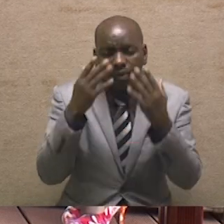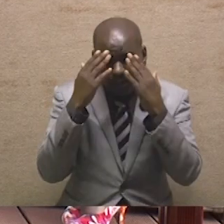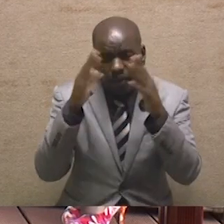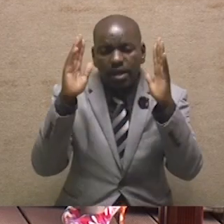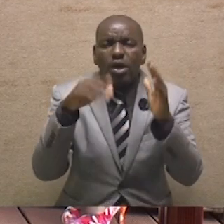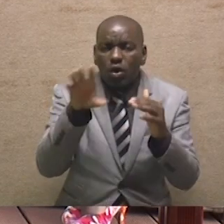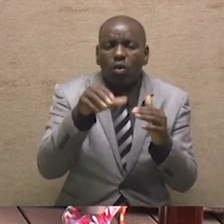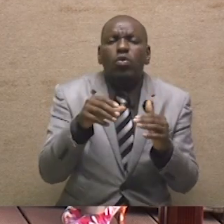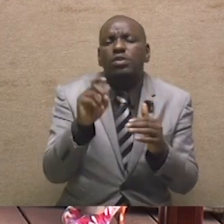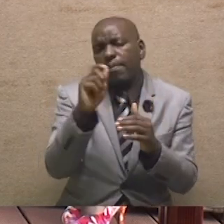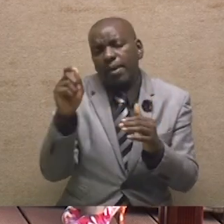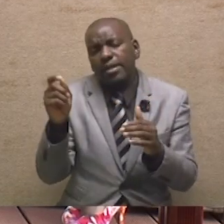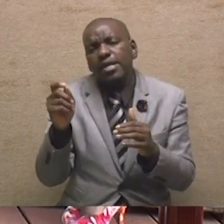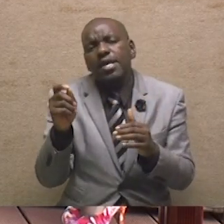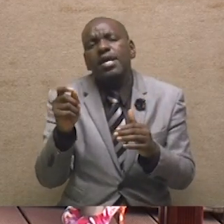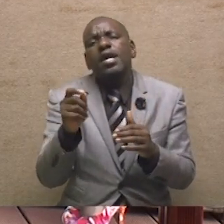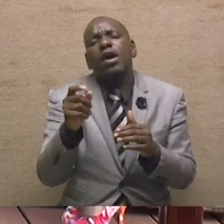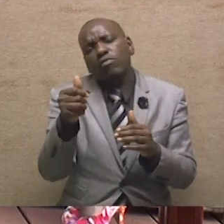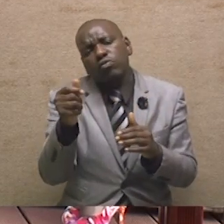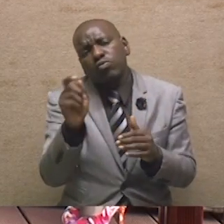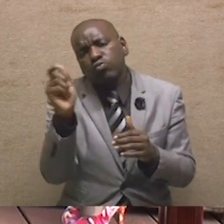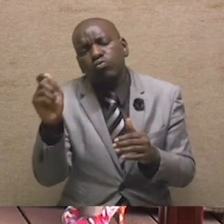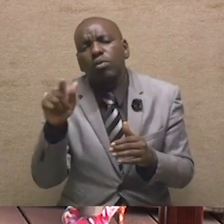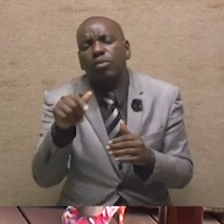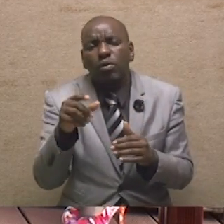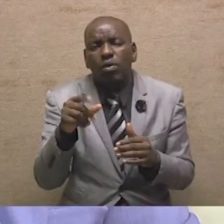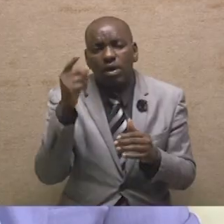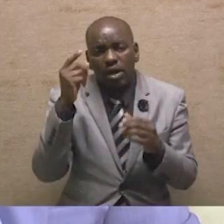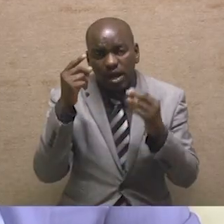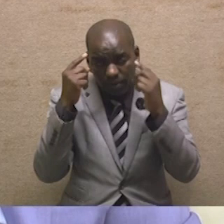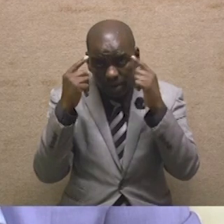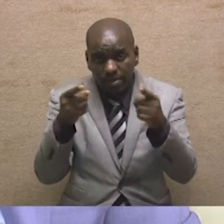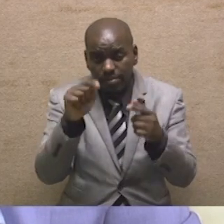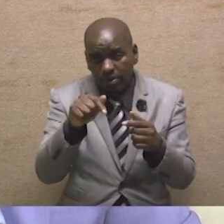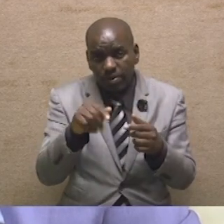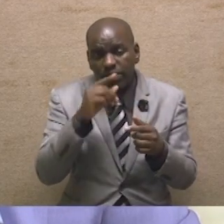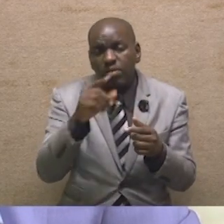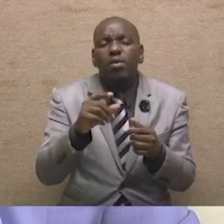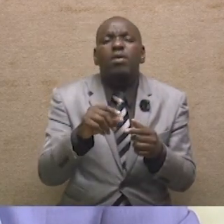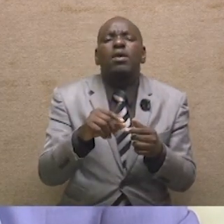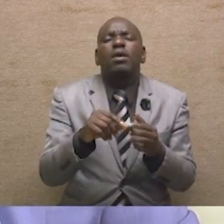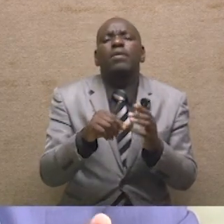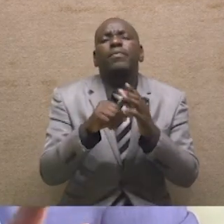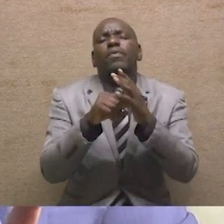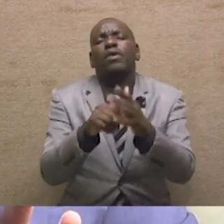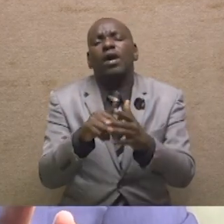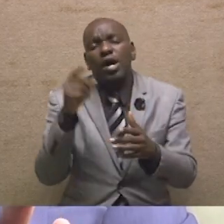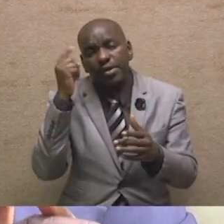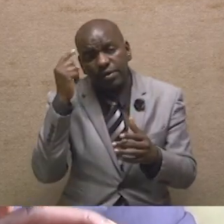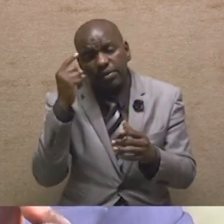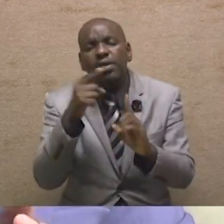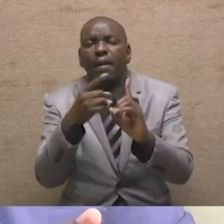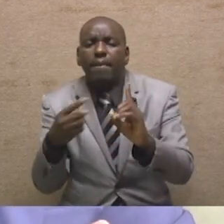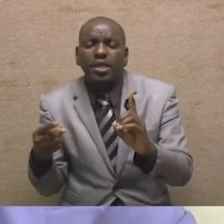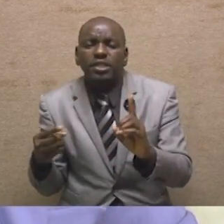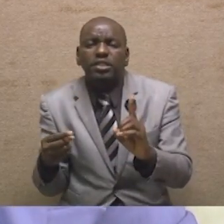that are being paid now? No, I'm not privy to that. Mr. Gotizo? Well, to the best of my knowledge, the ministry has